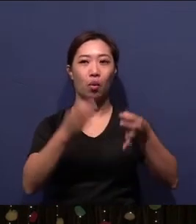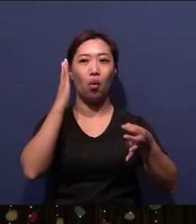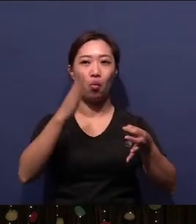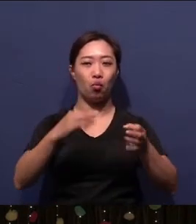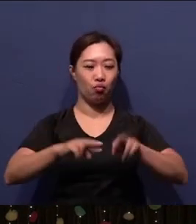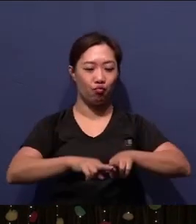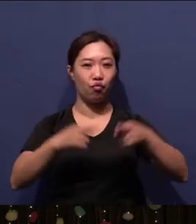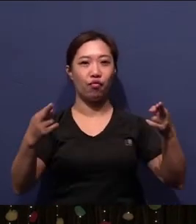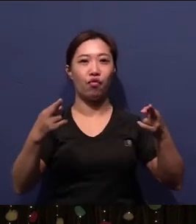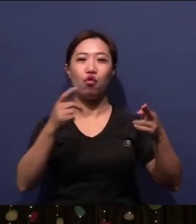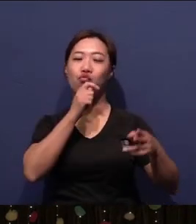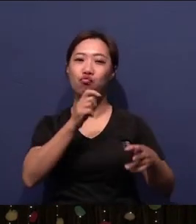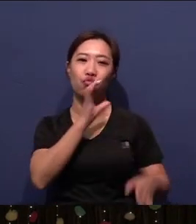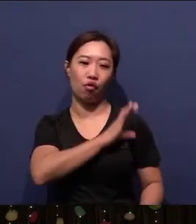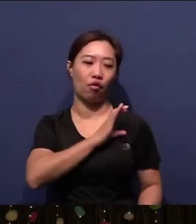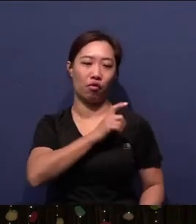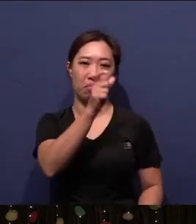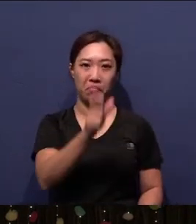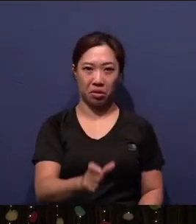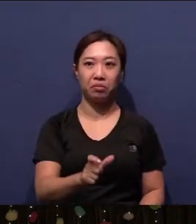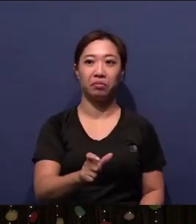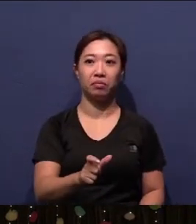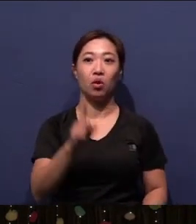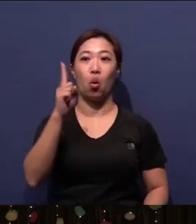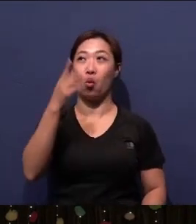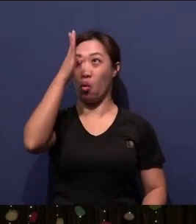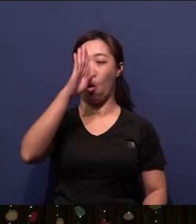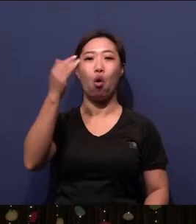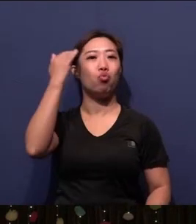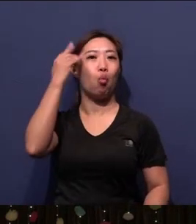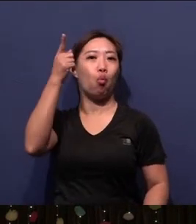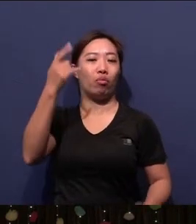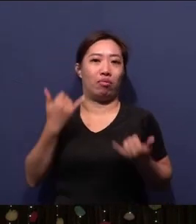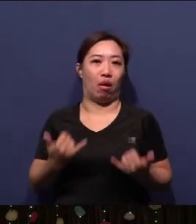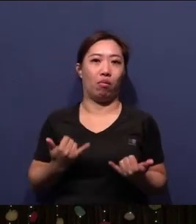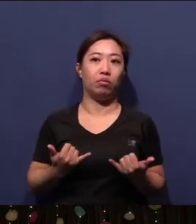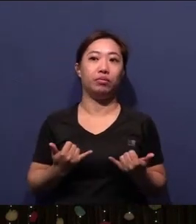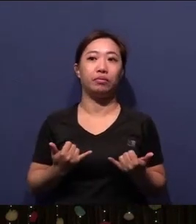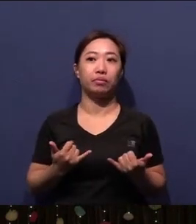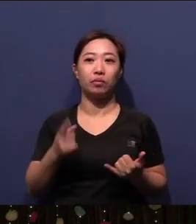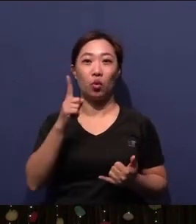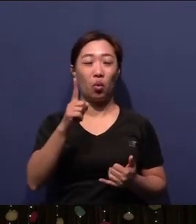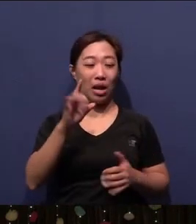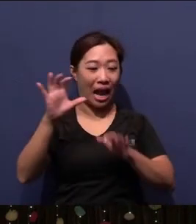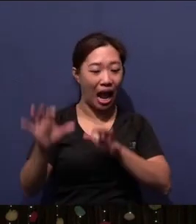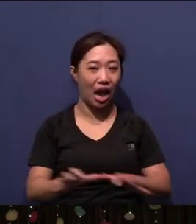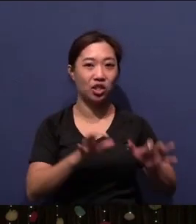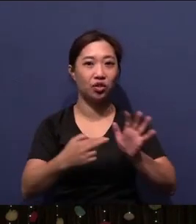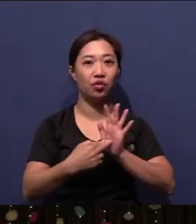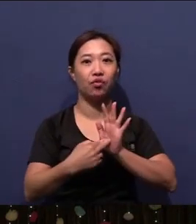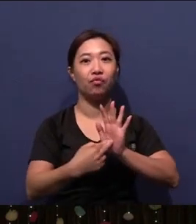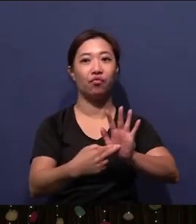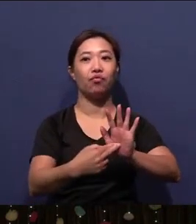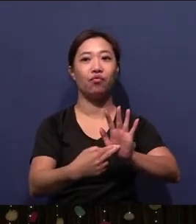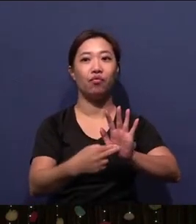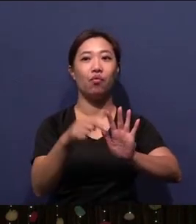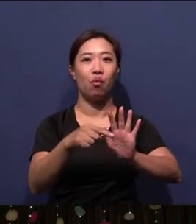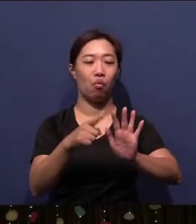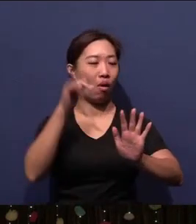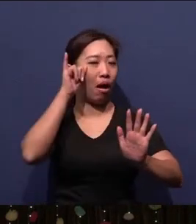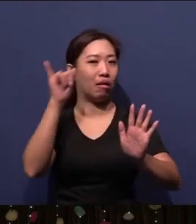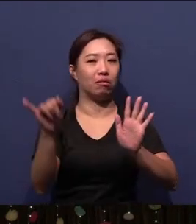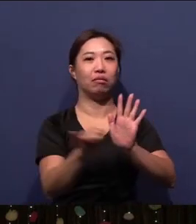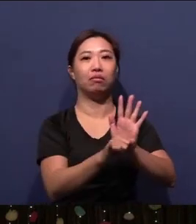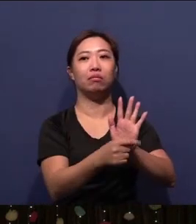character of a person, which only God can know at present. One action reflects one